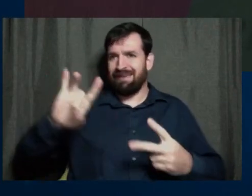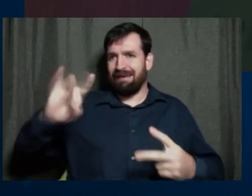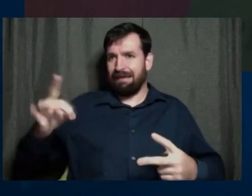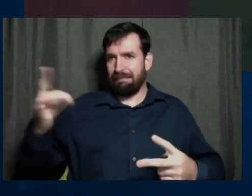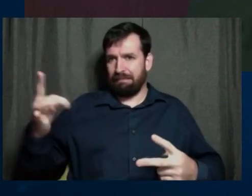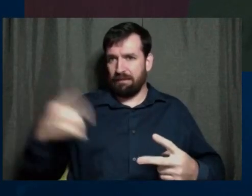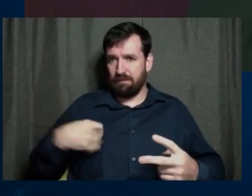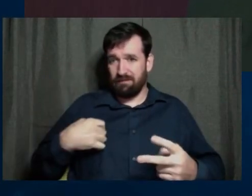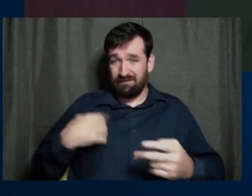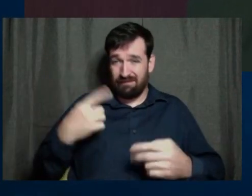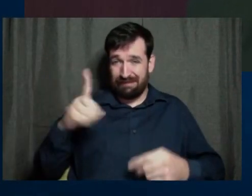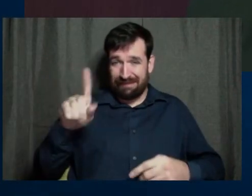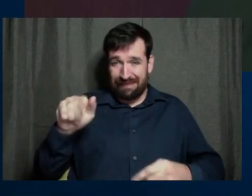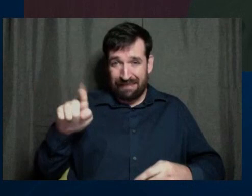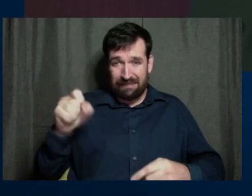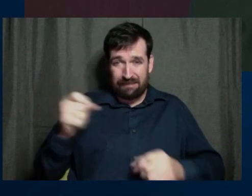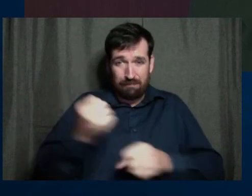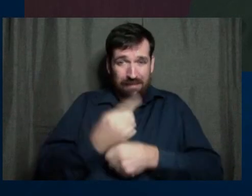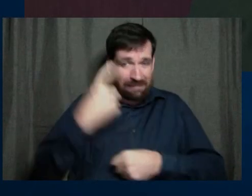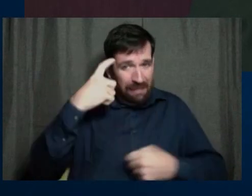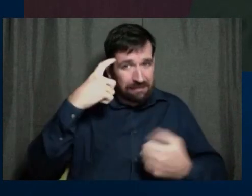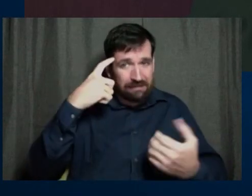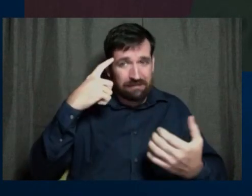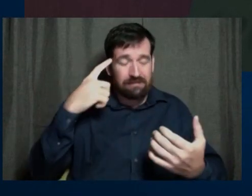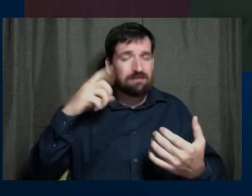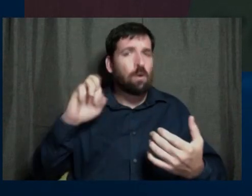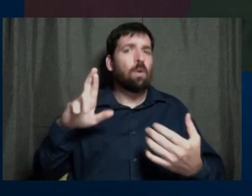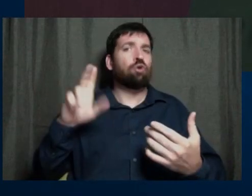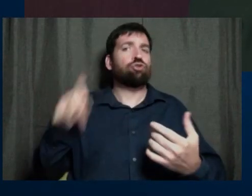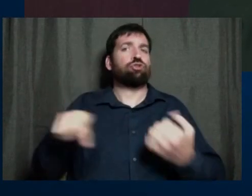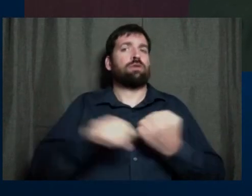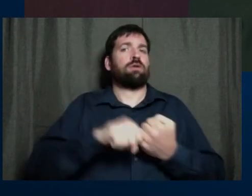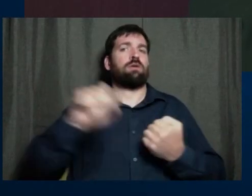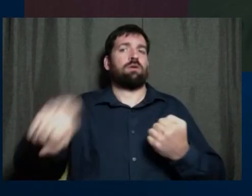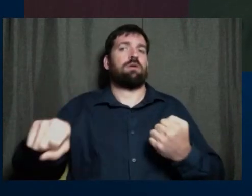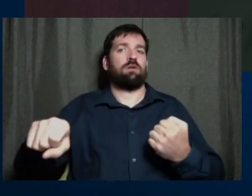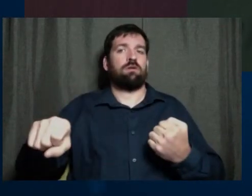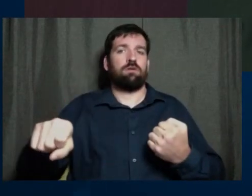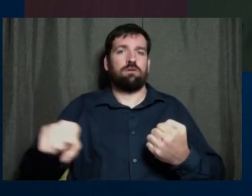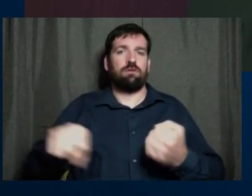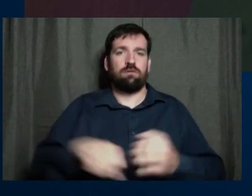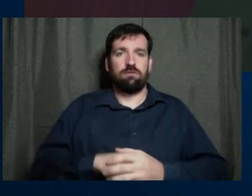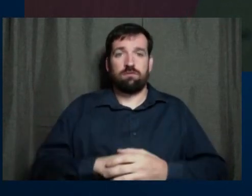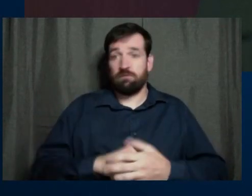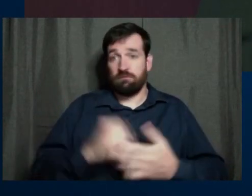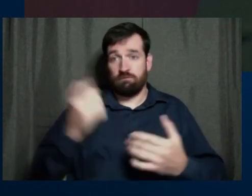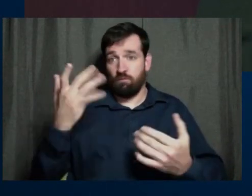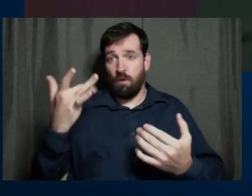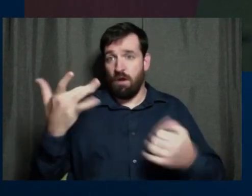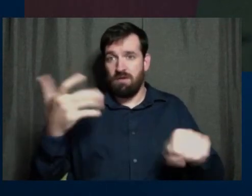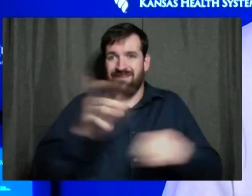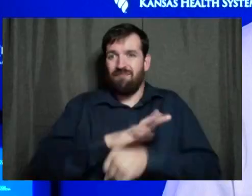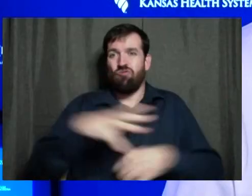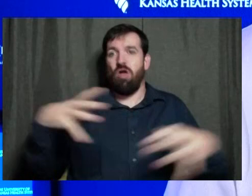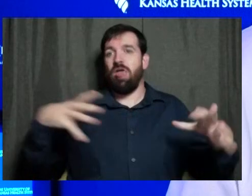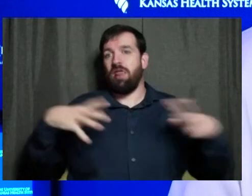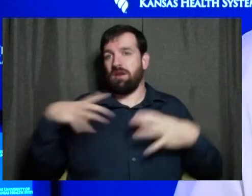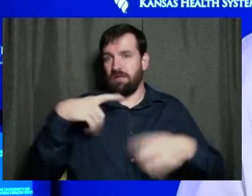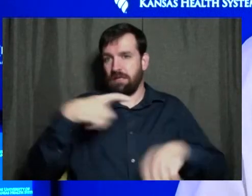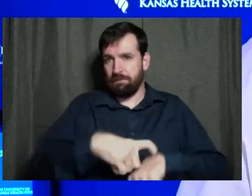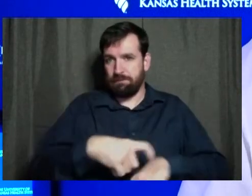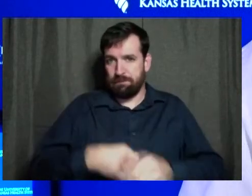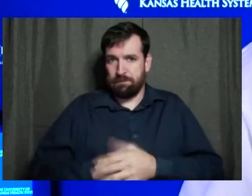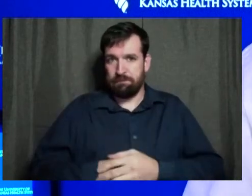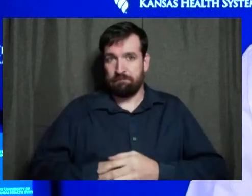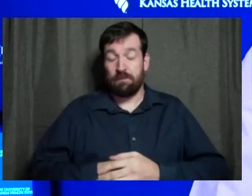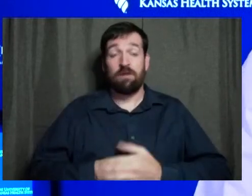current infection rates being lower or steady, or should they be extended really to help cover the holiday season? Yeah, again, from